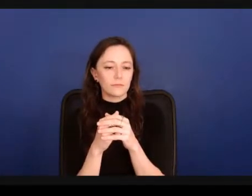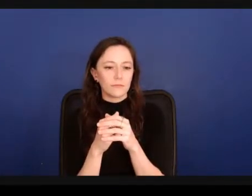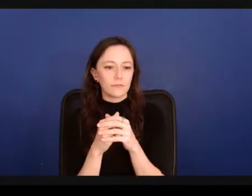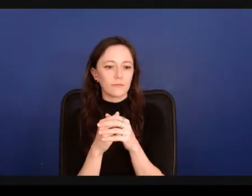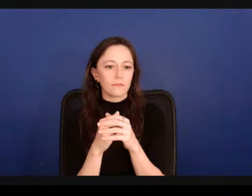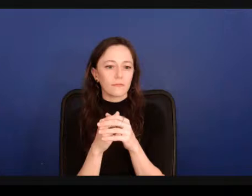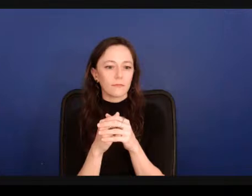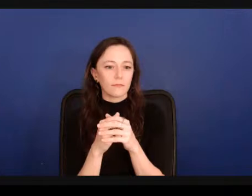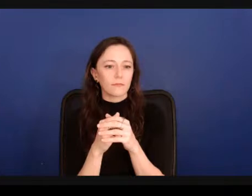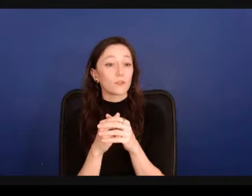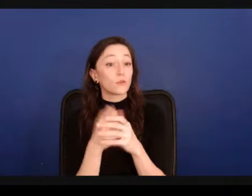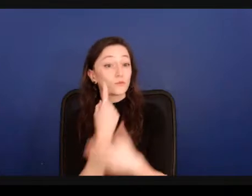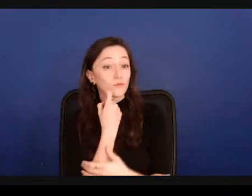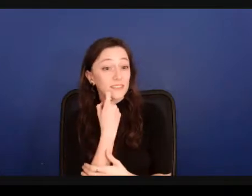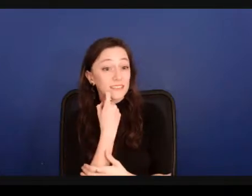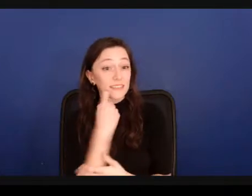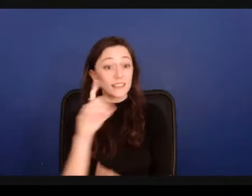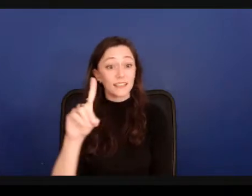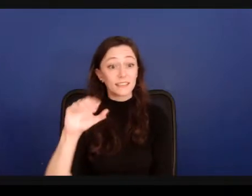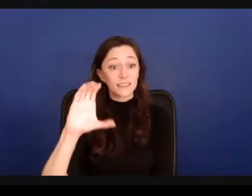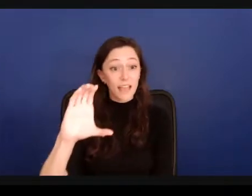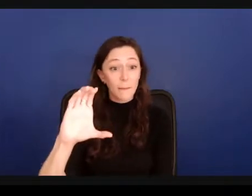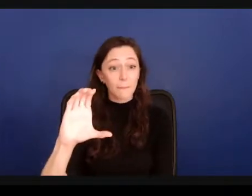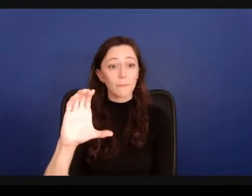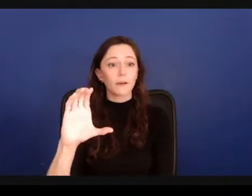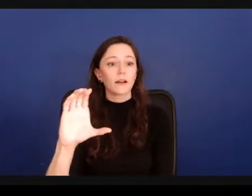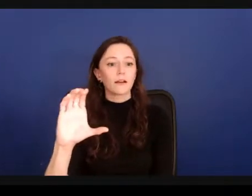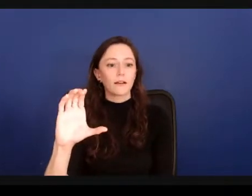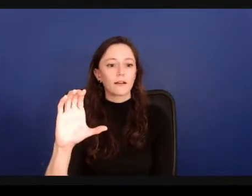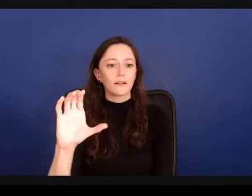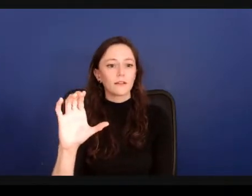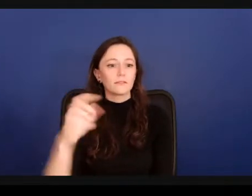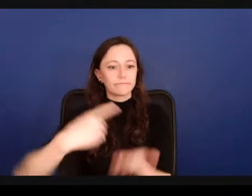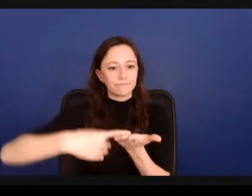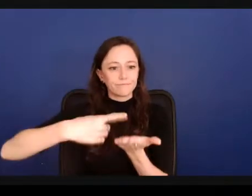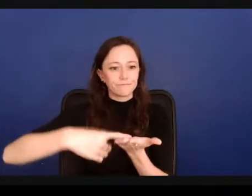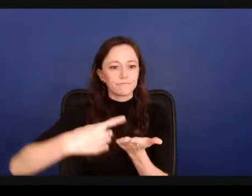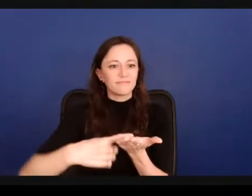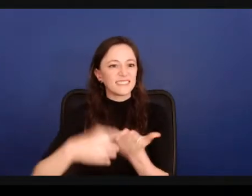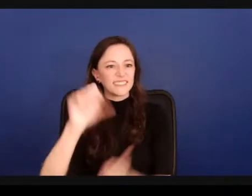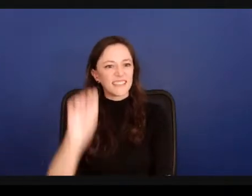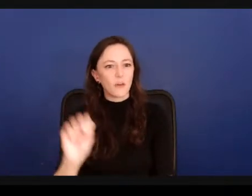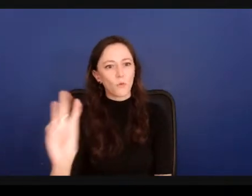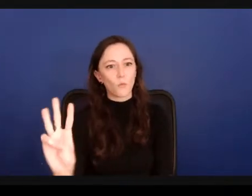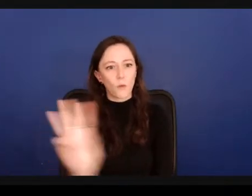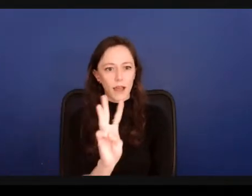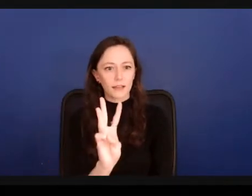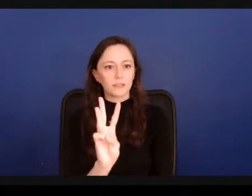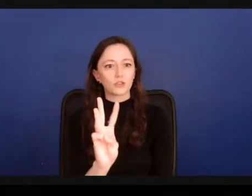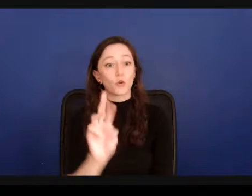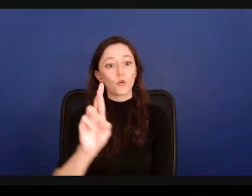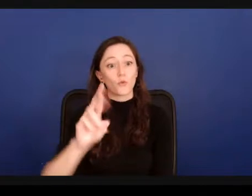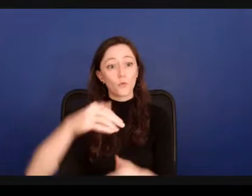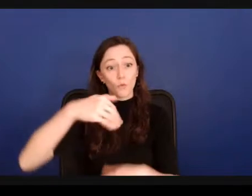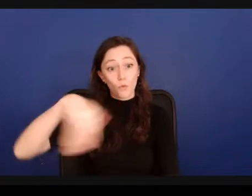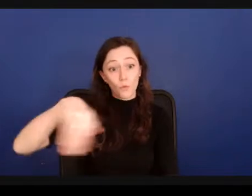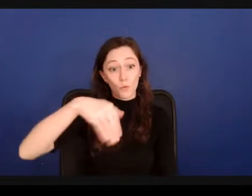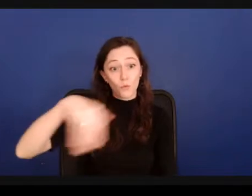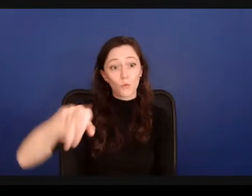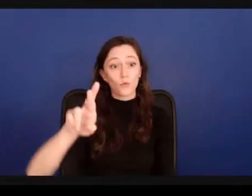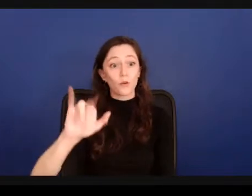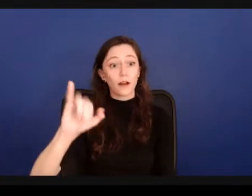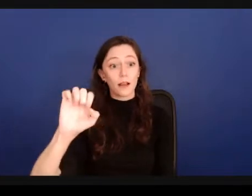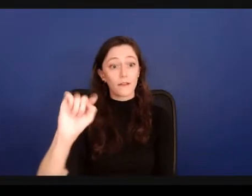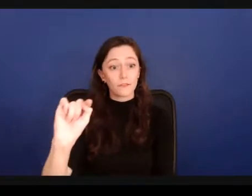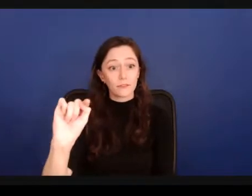end in December, that could be similar to 2018, where it happened on a southwest rift, right? So to be clear, this is all happening under the